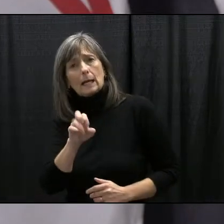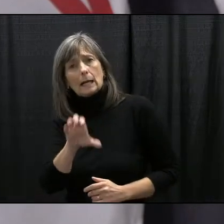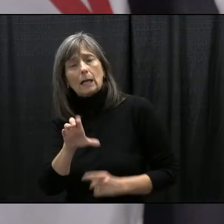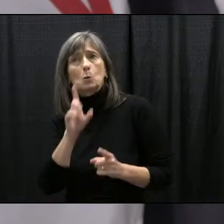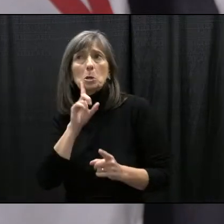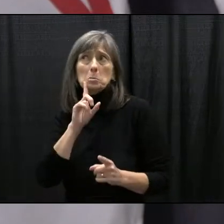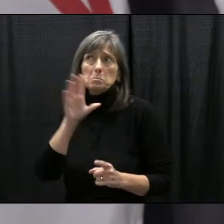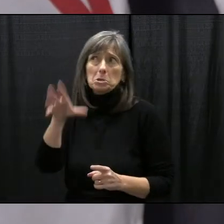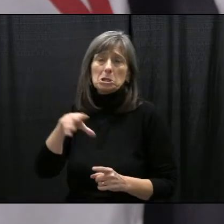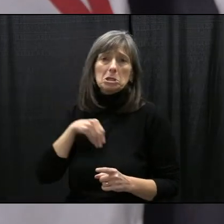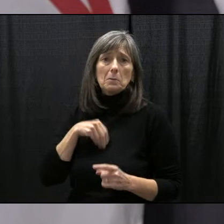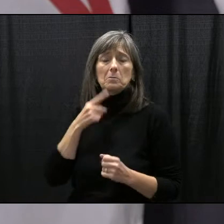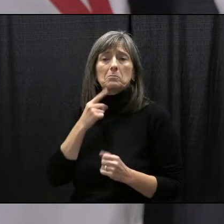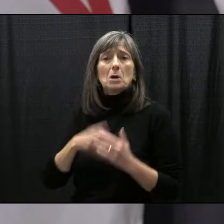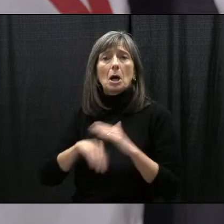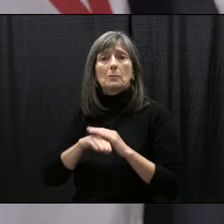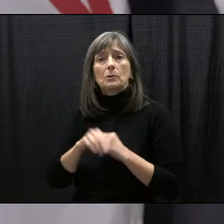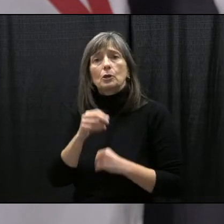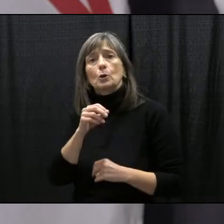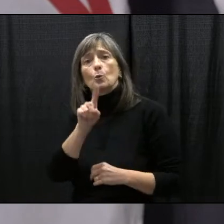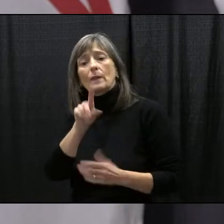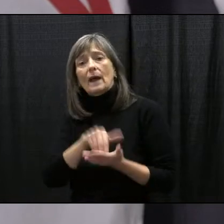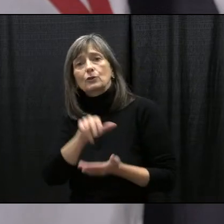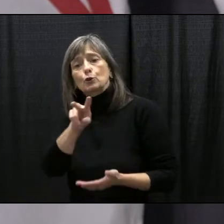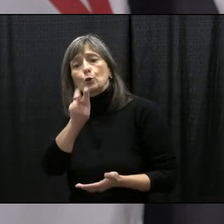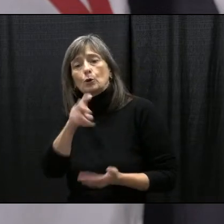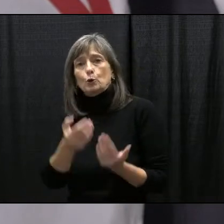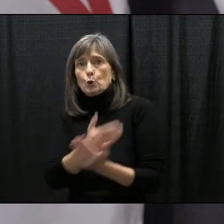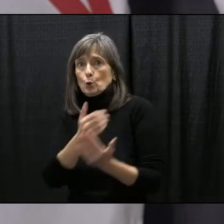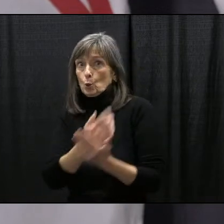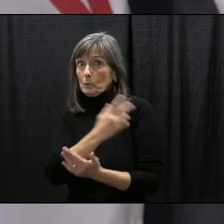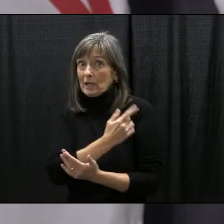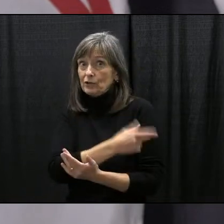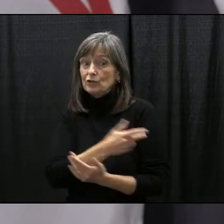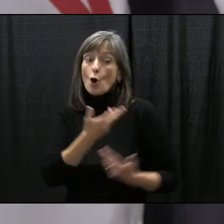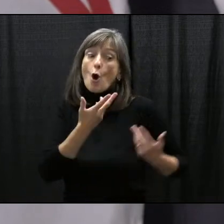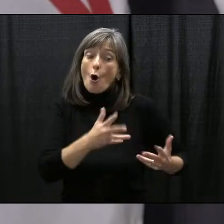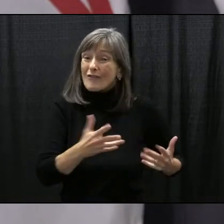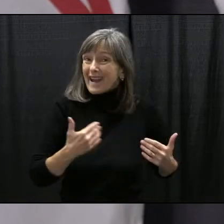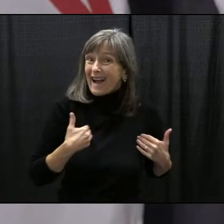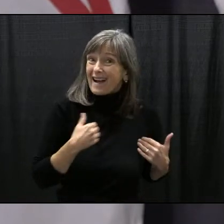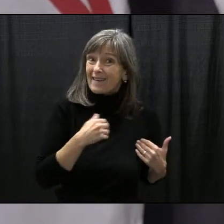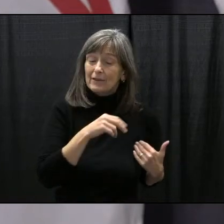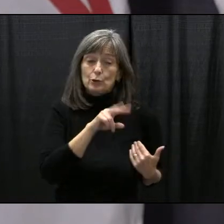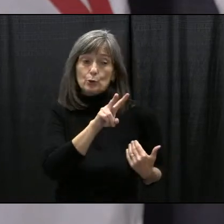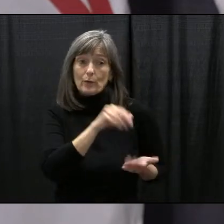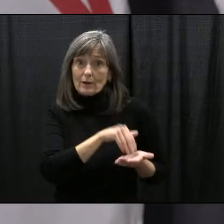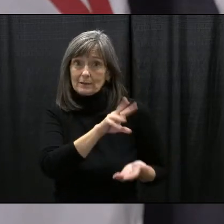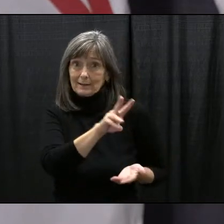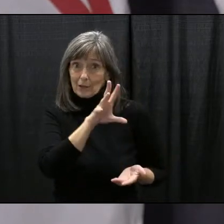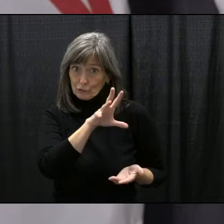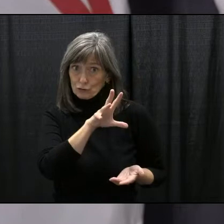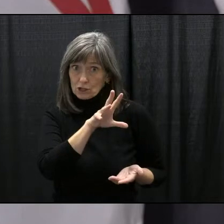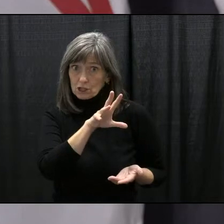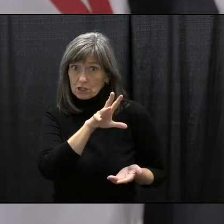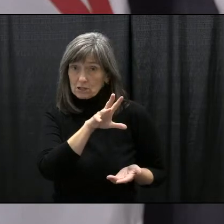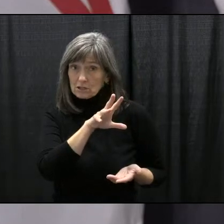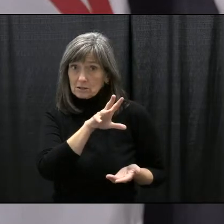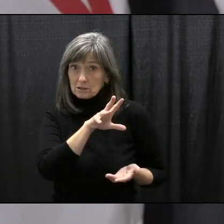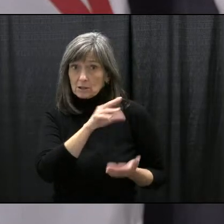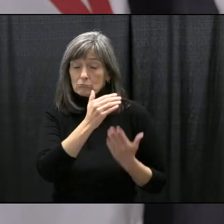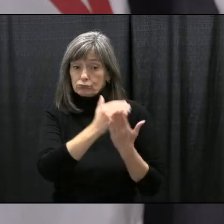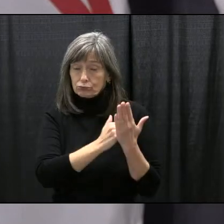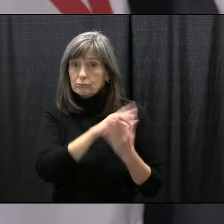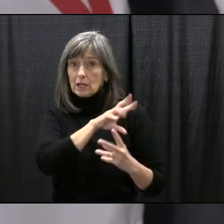to 1,200 new patients. This is in addition to the 2,600 patients who are already rostered to